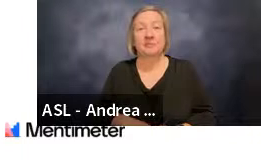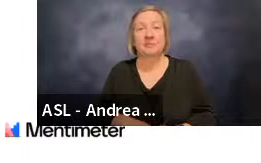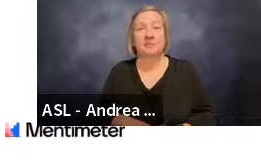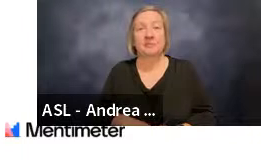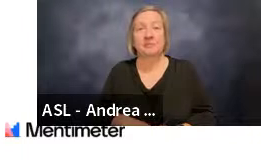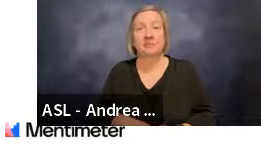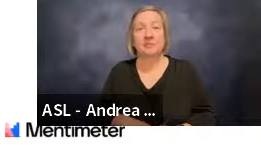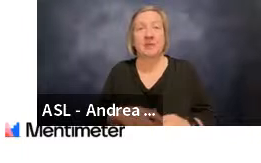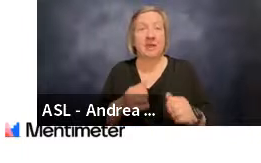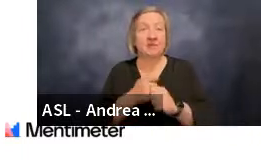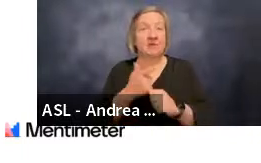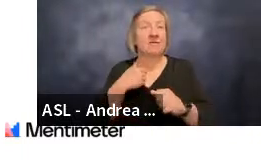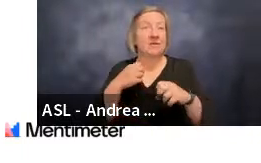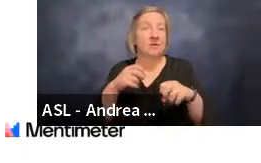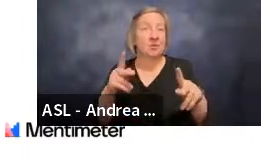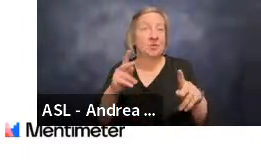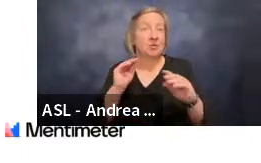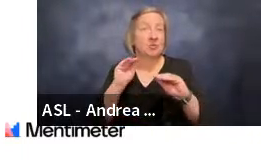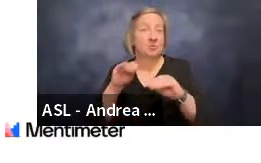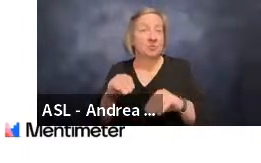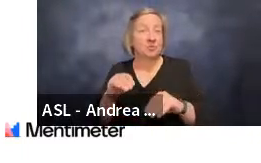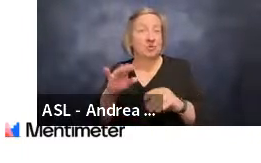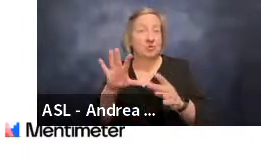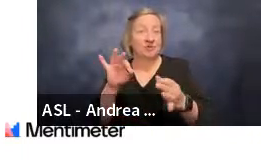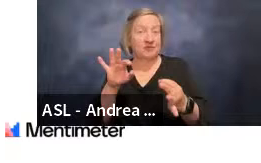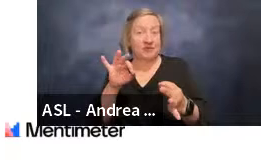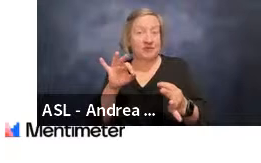Everybody had an opportunity to provide input.